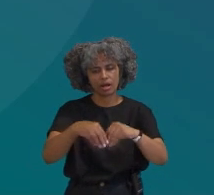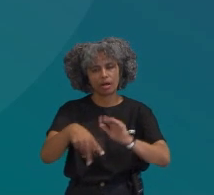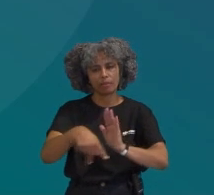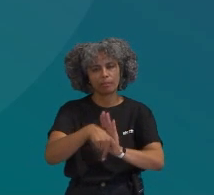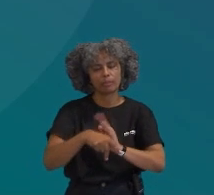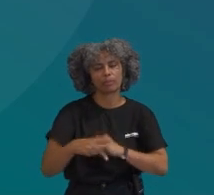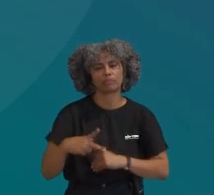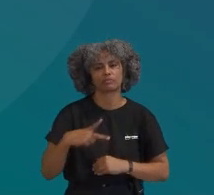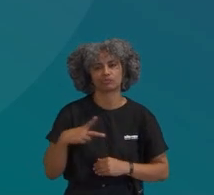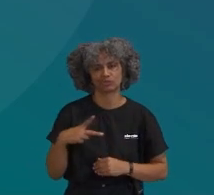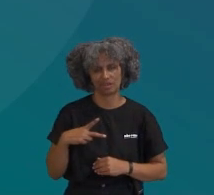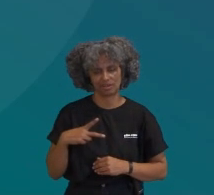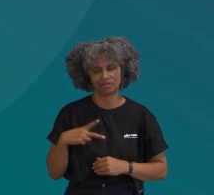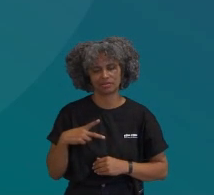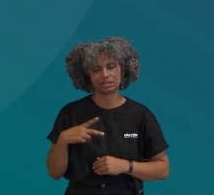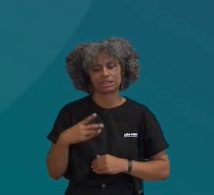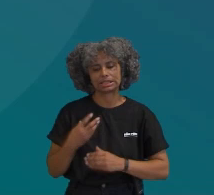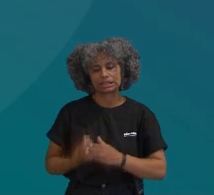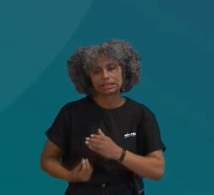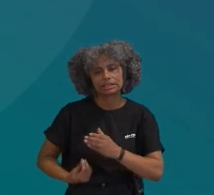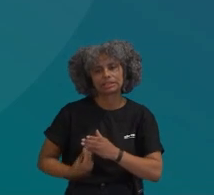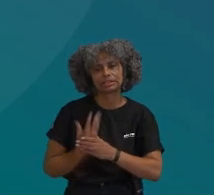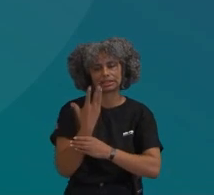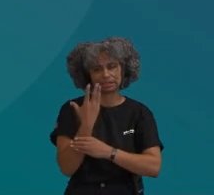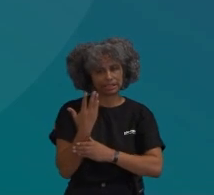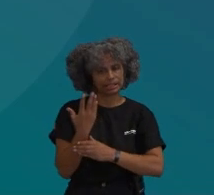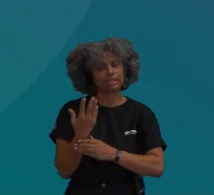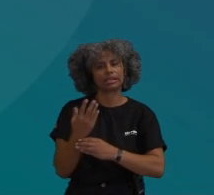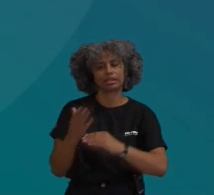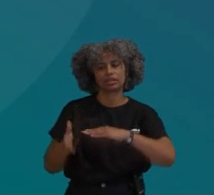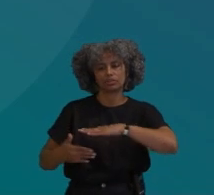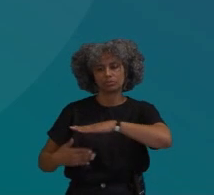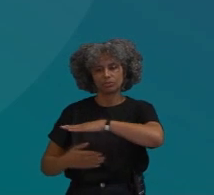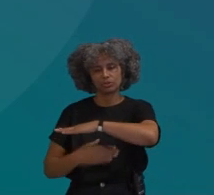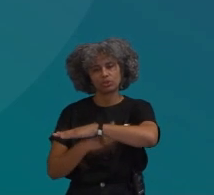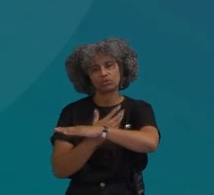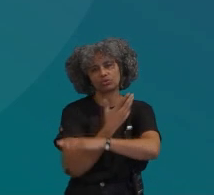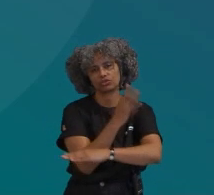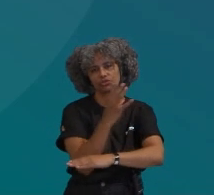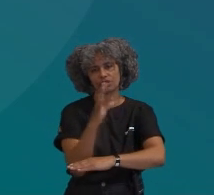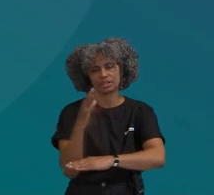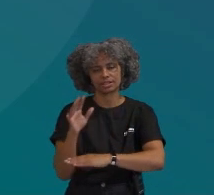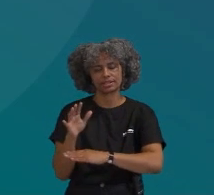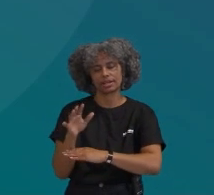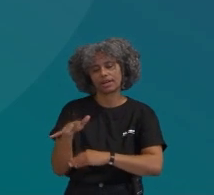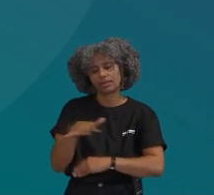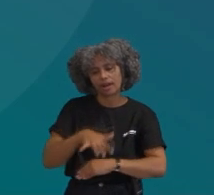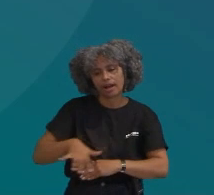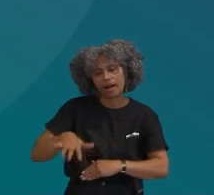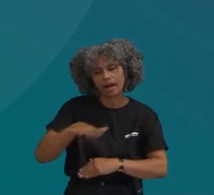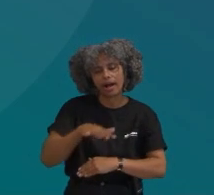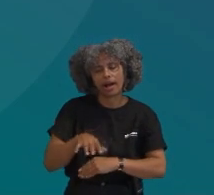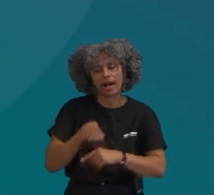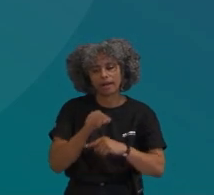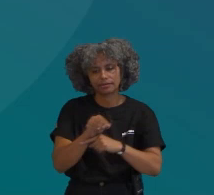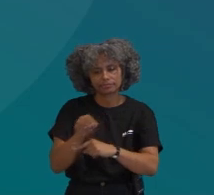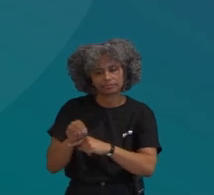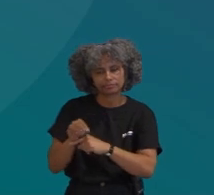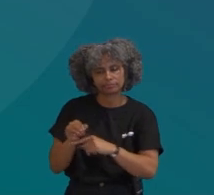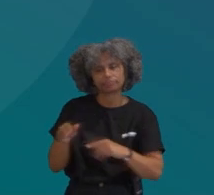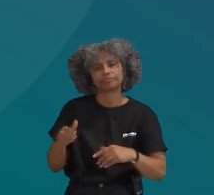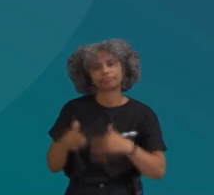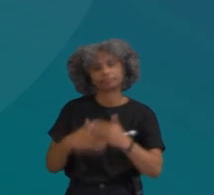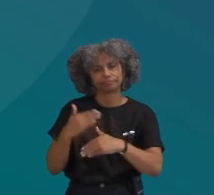outdoor activities and recreation. But it's a big initiative together with different landowners. One of our